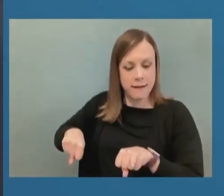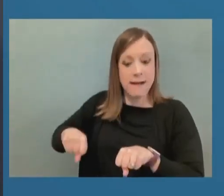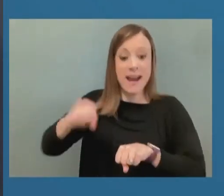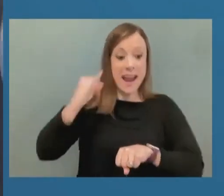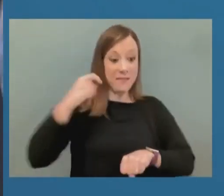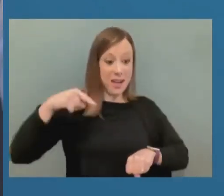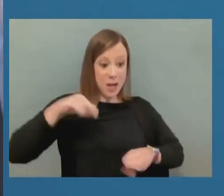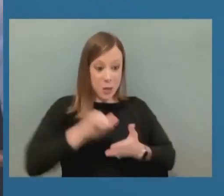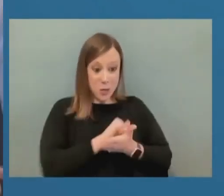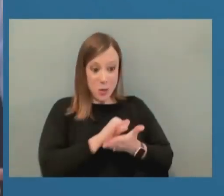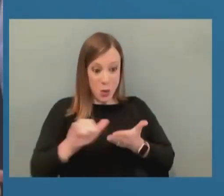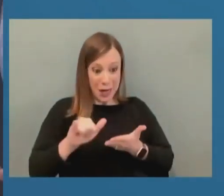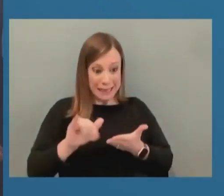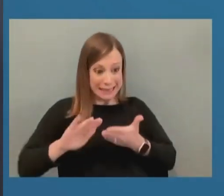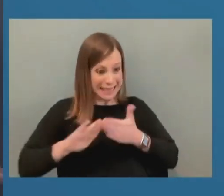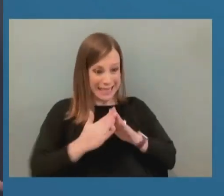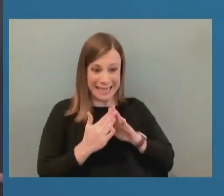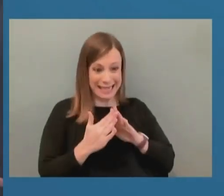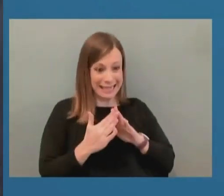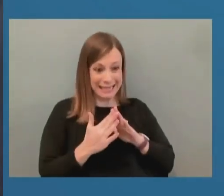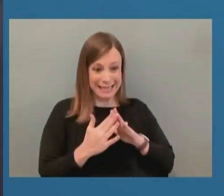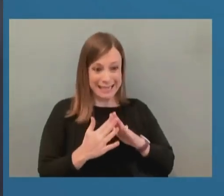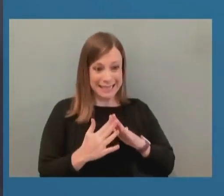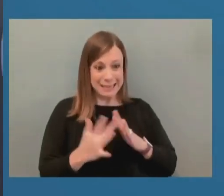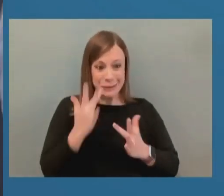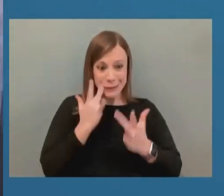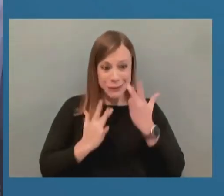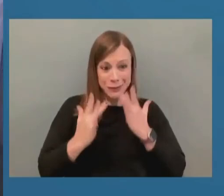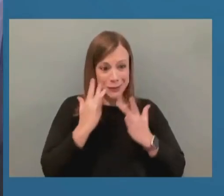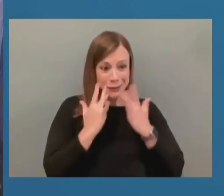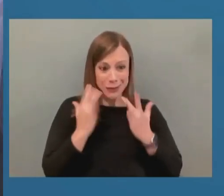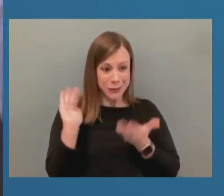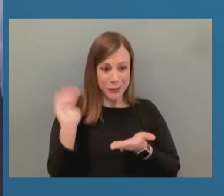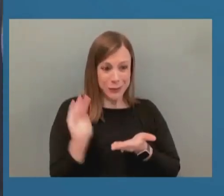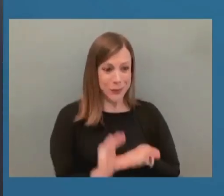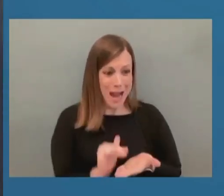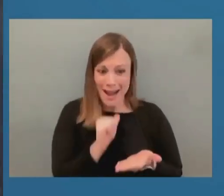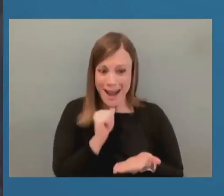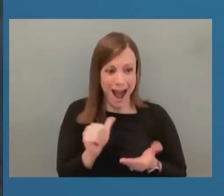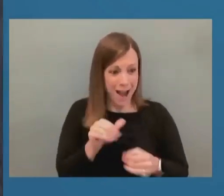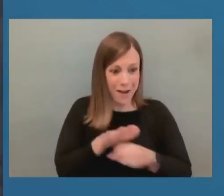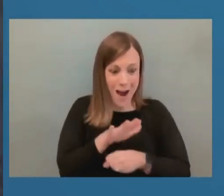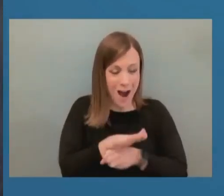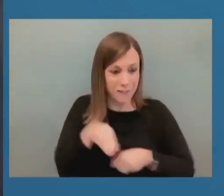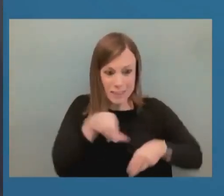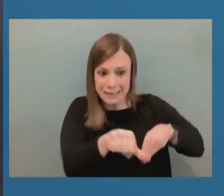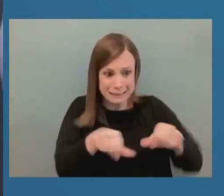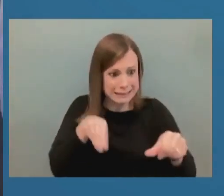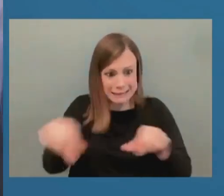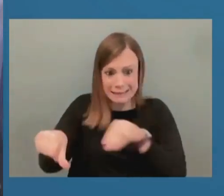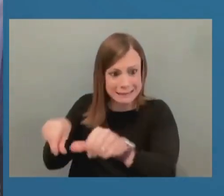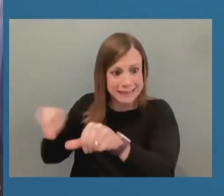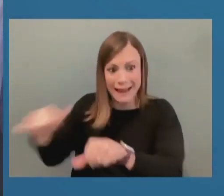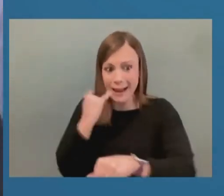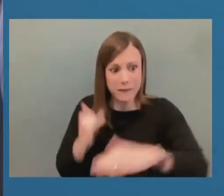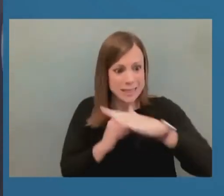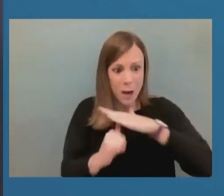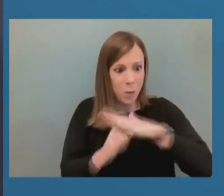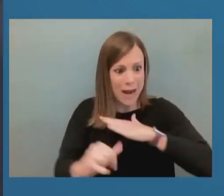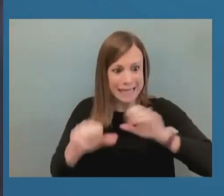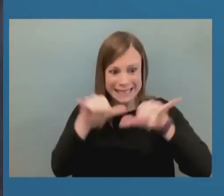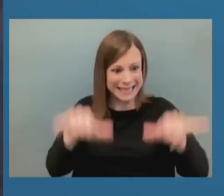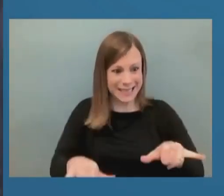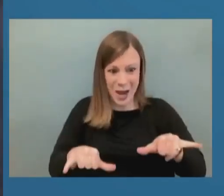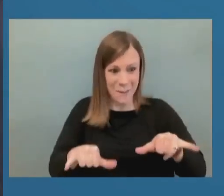the investments, make sure the Long Island Railroad is functioning at high level, Metro North is functioning, our entire subway system, they all have to be